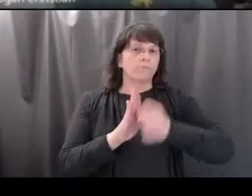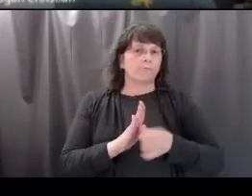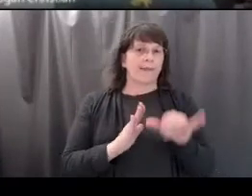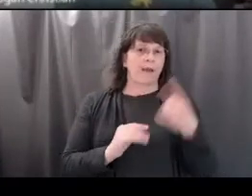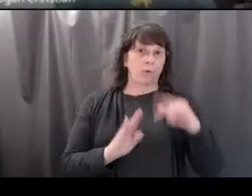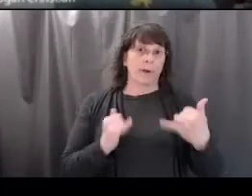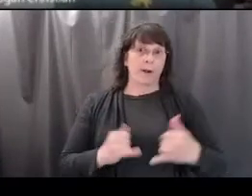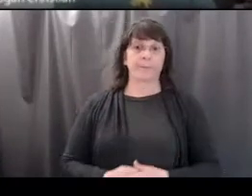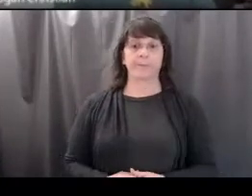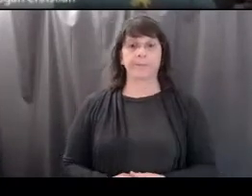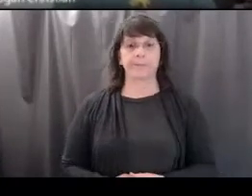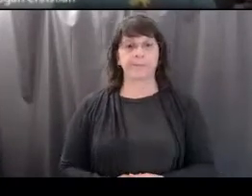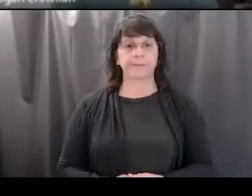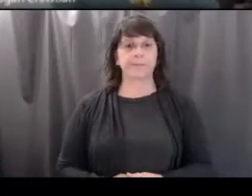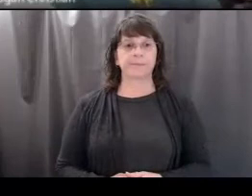for right now.